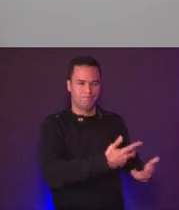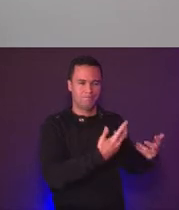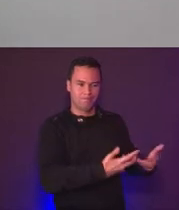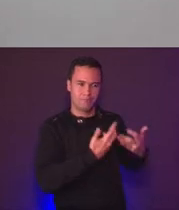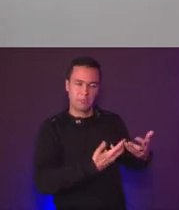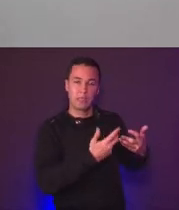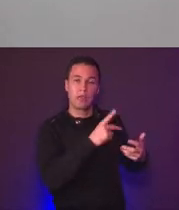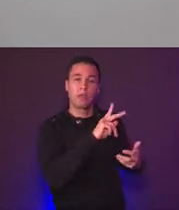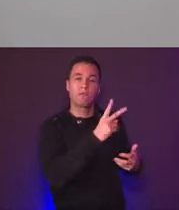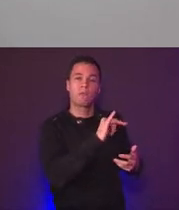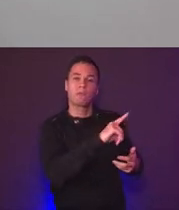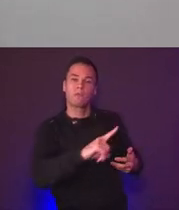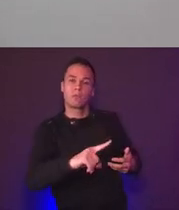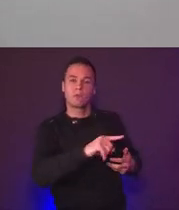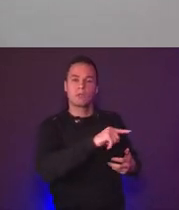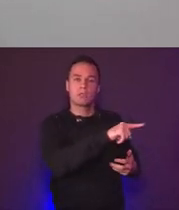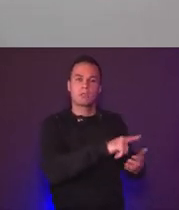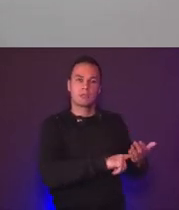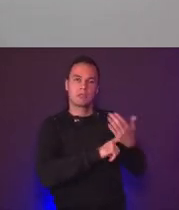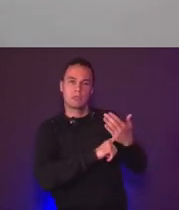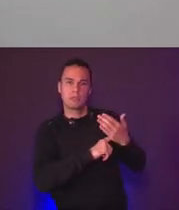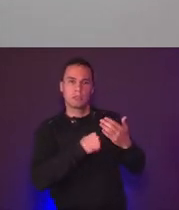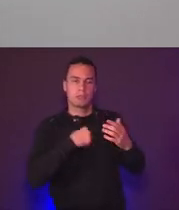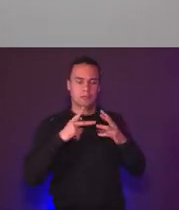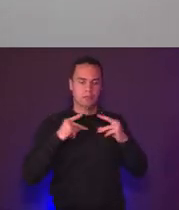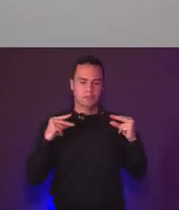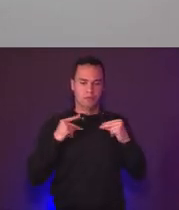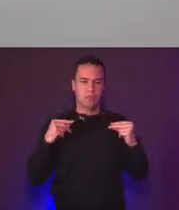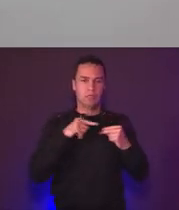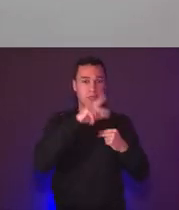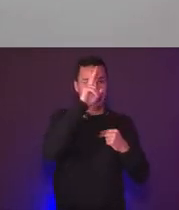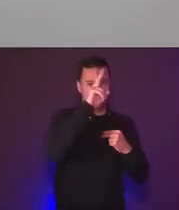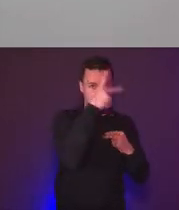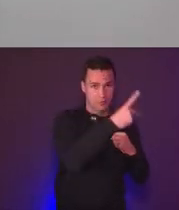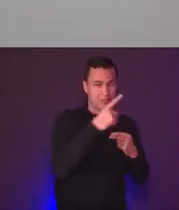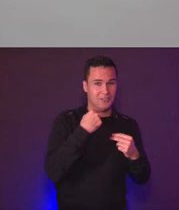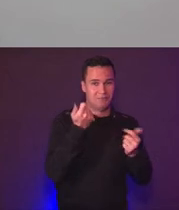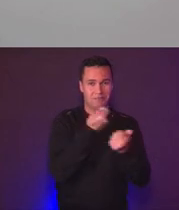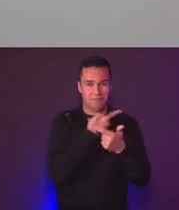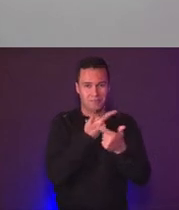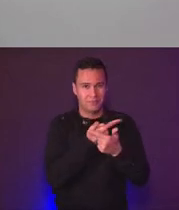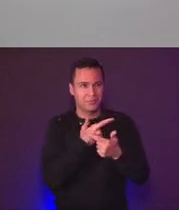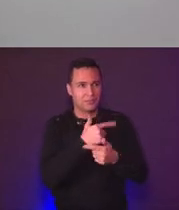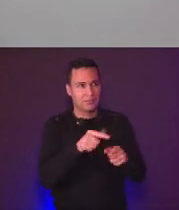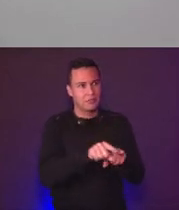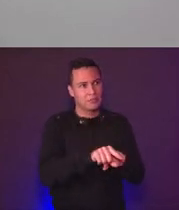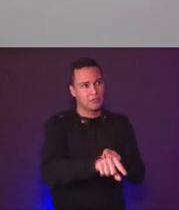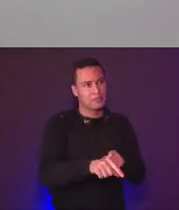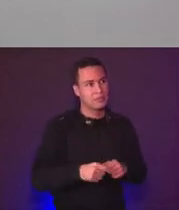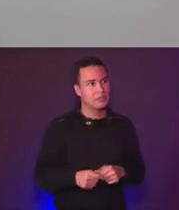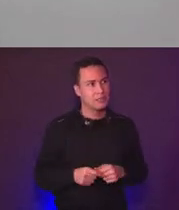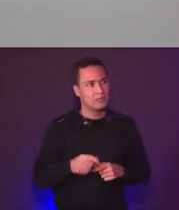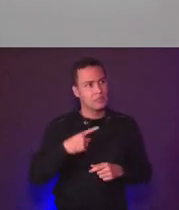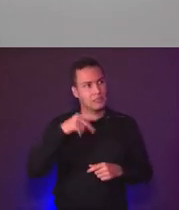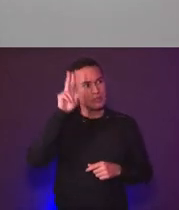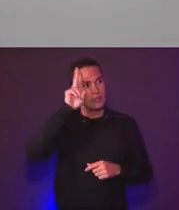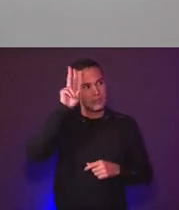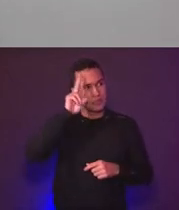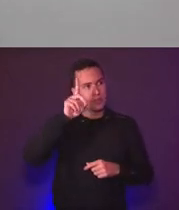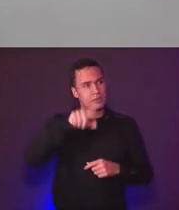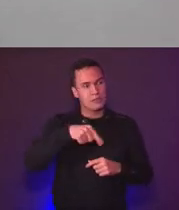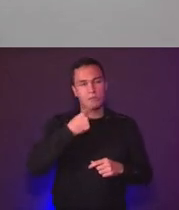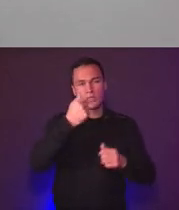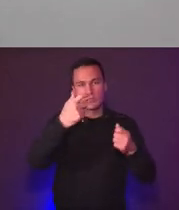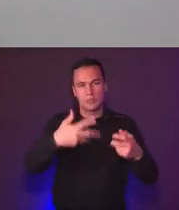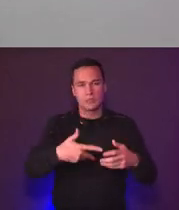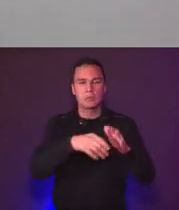made journalism fun with his bow tie and his funny stories and his great way of talking about statistics. I remember when he described the